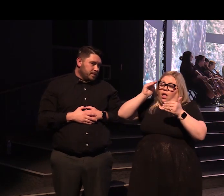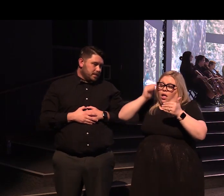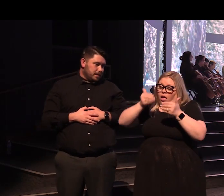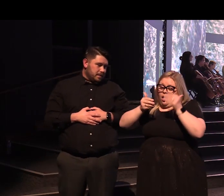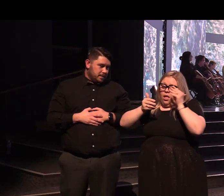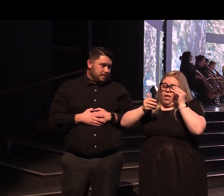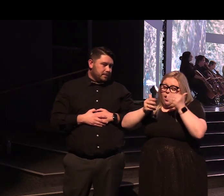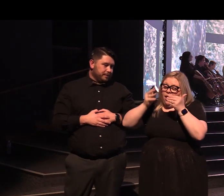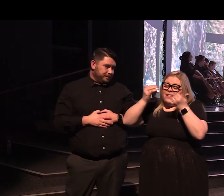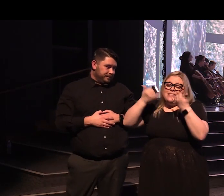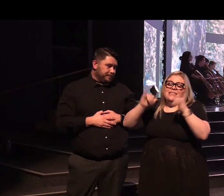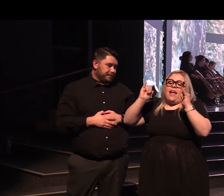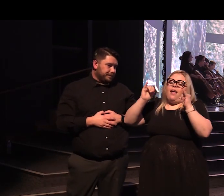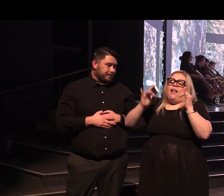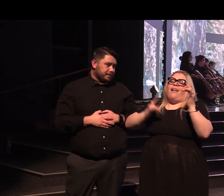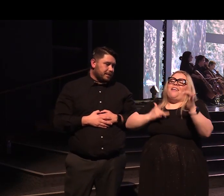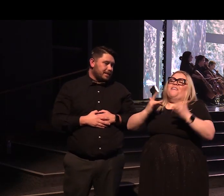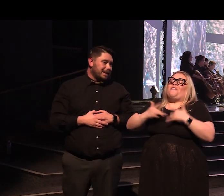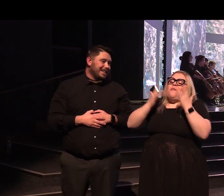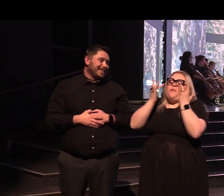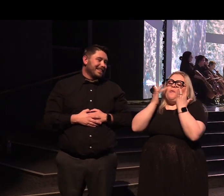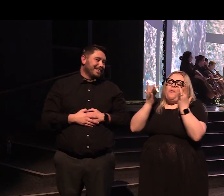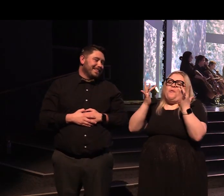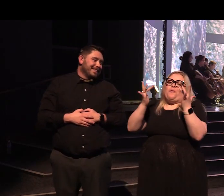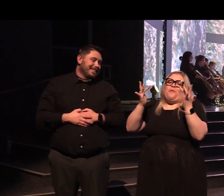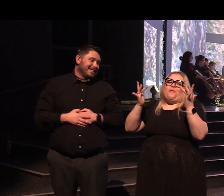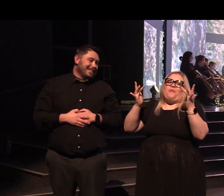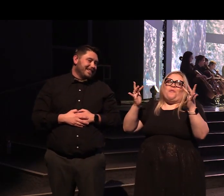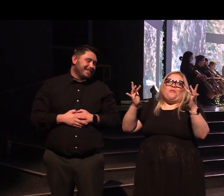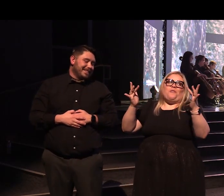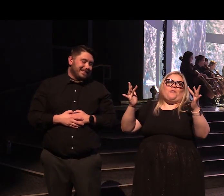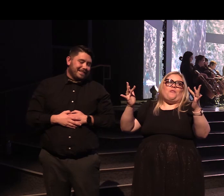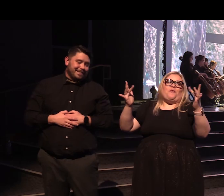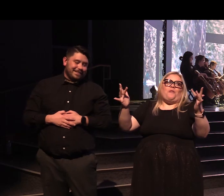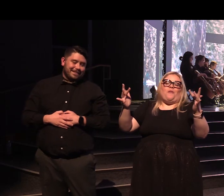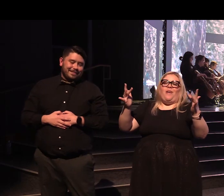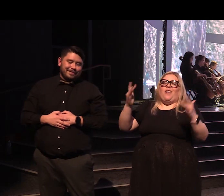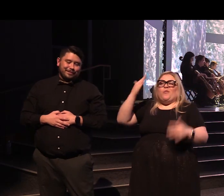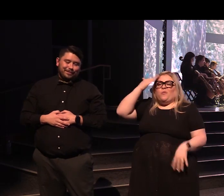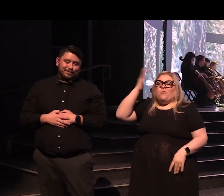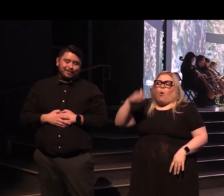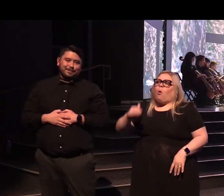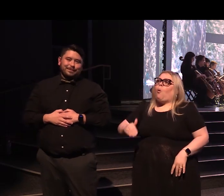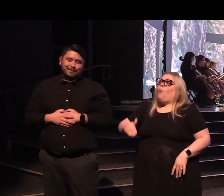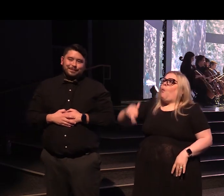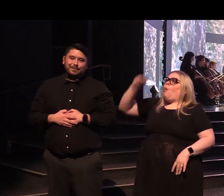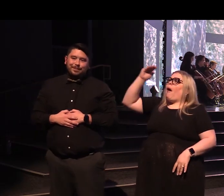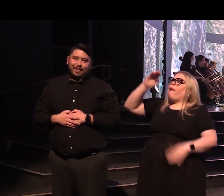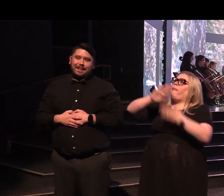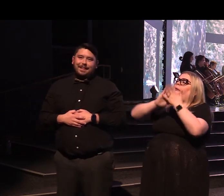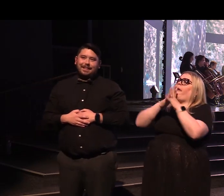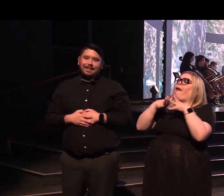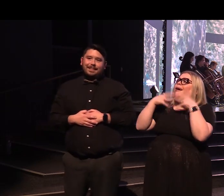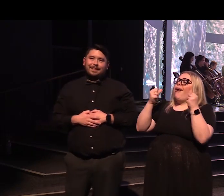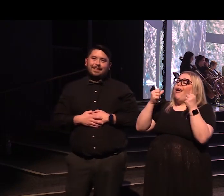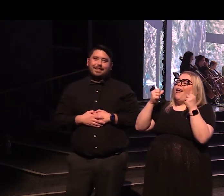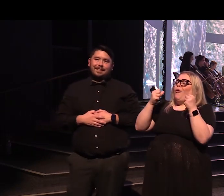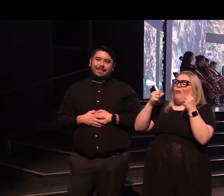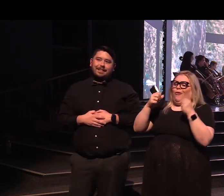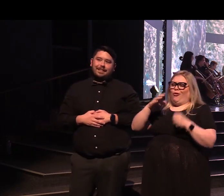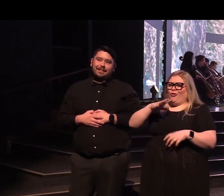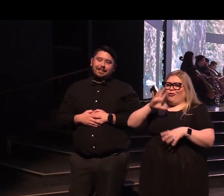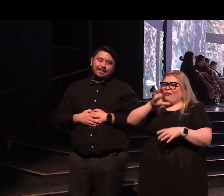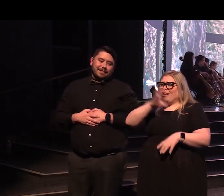sleepy eyes, the spark still glows. And I guess there's just some things a